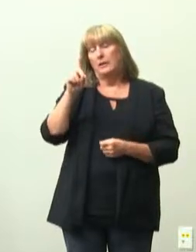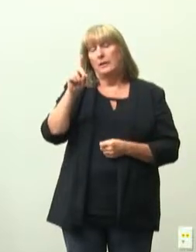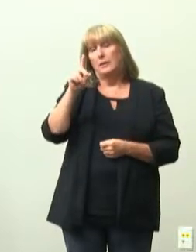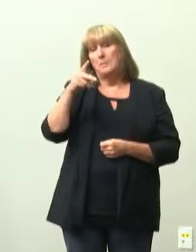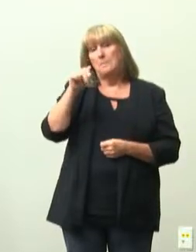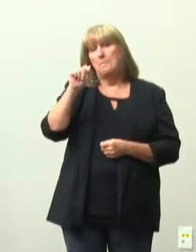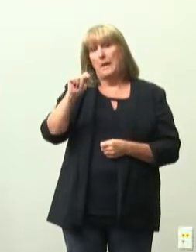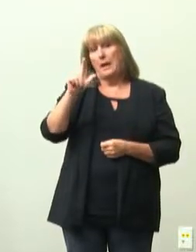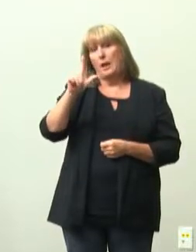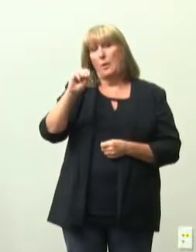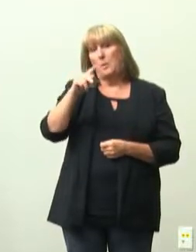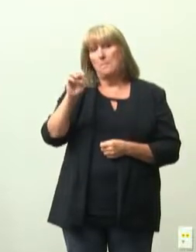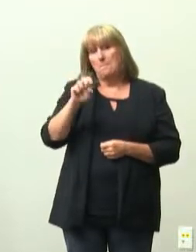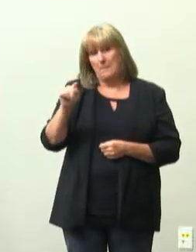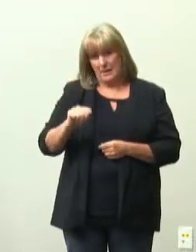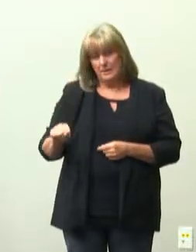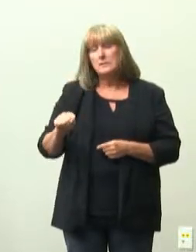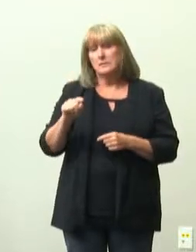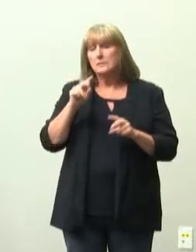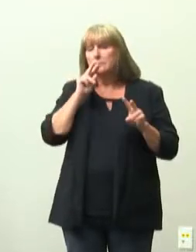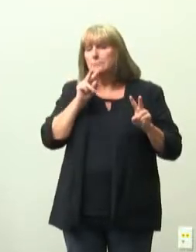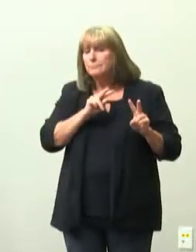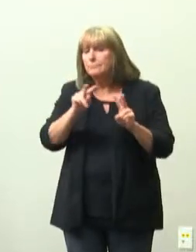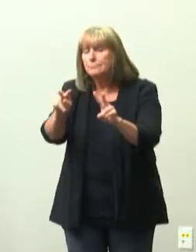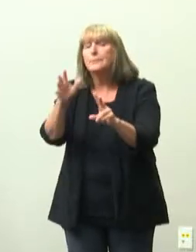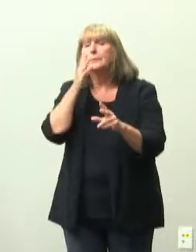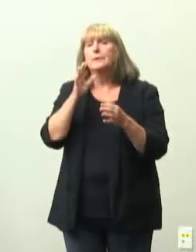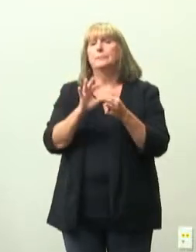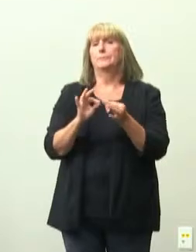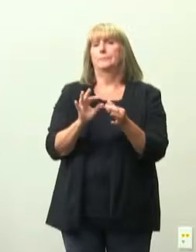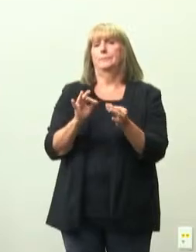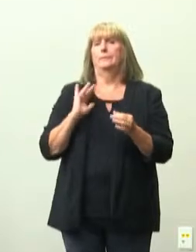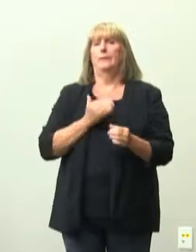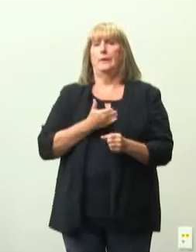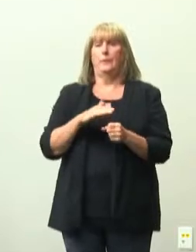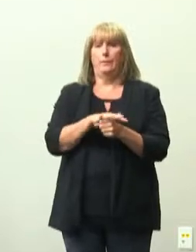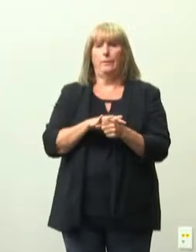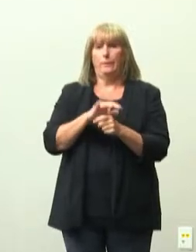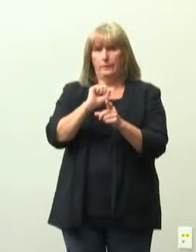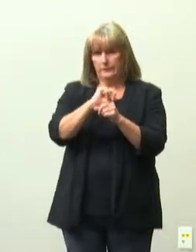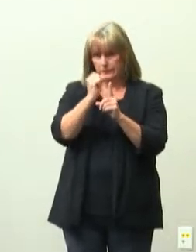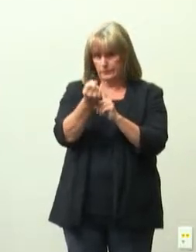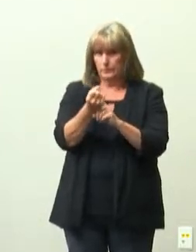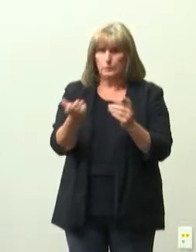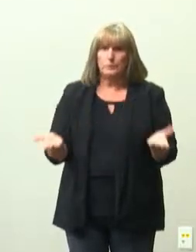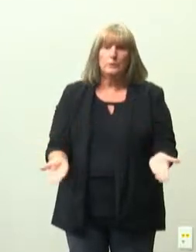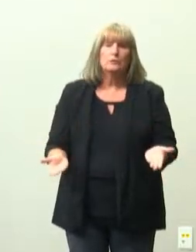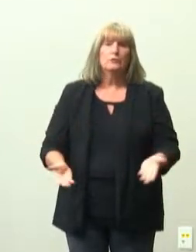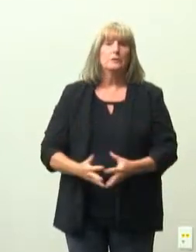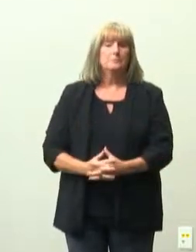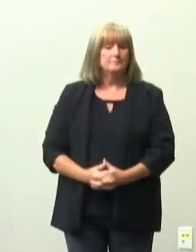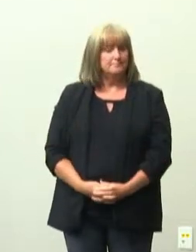community. And Director Lopez now joins us to provide more details on our local situation.